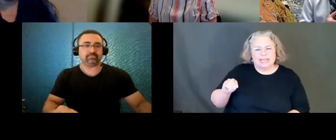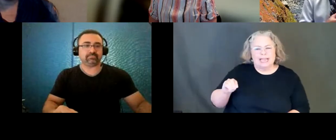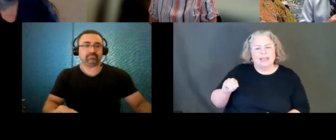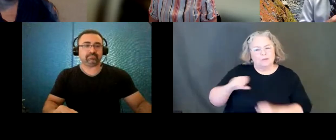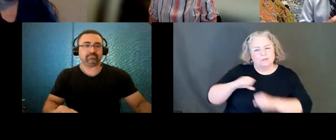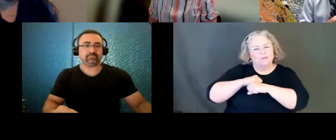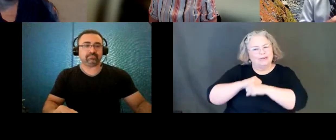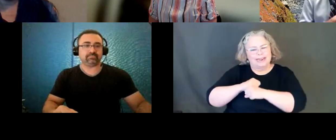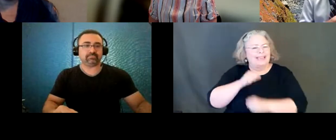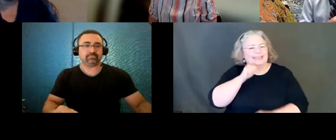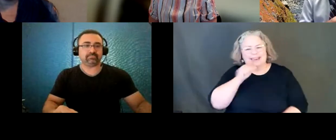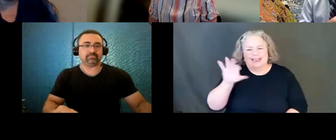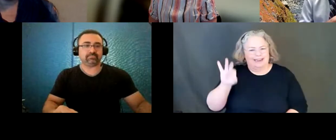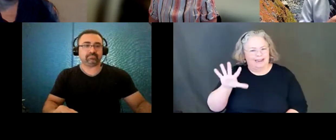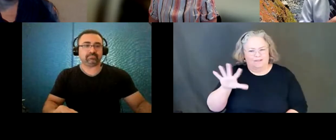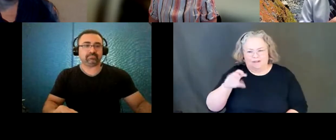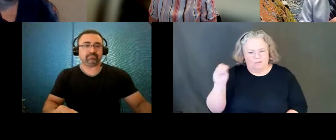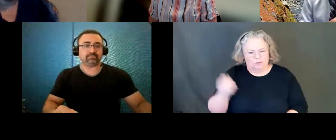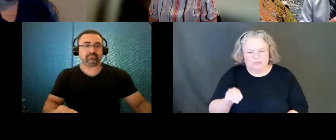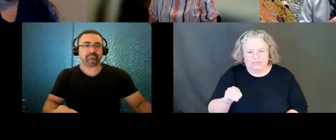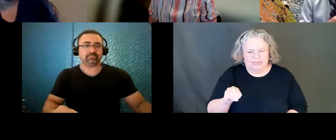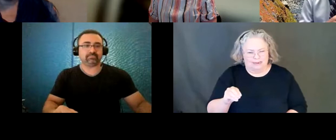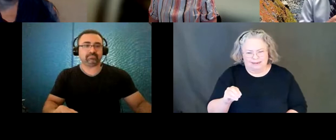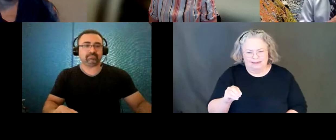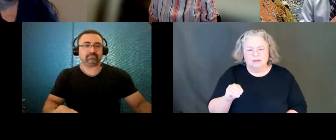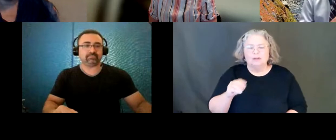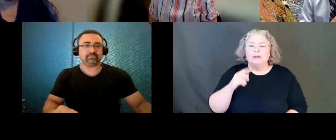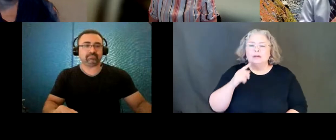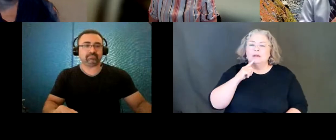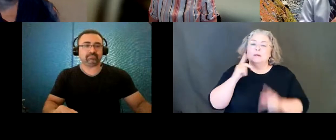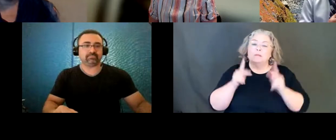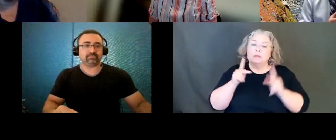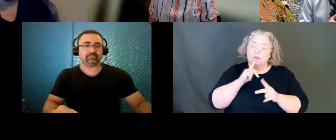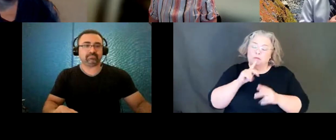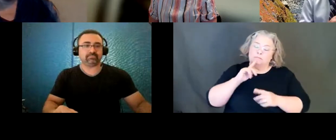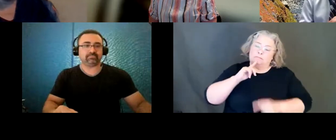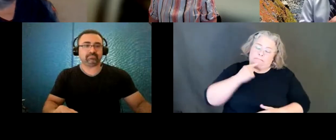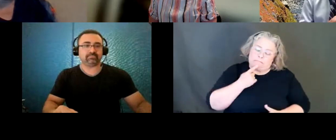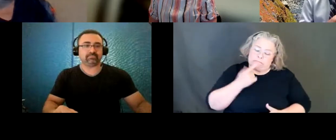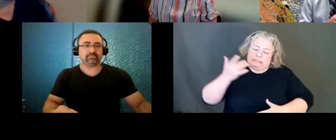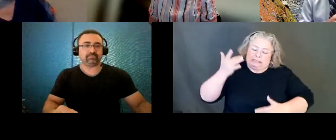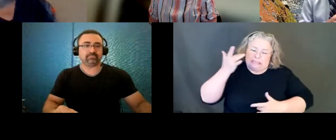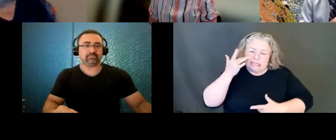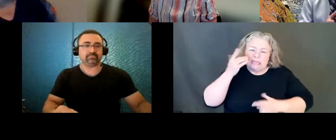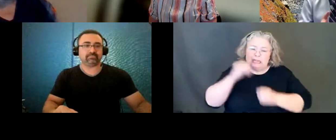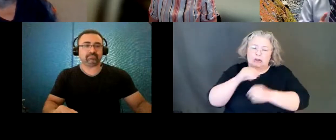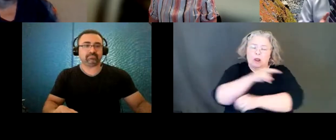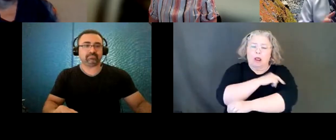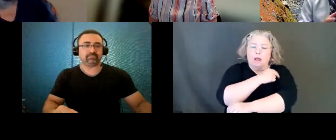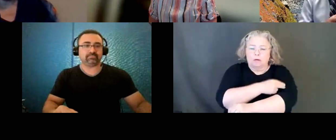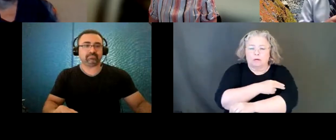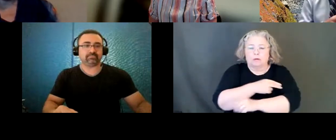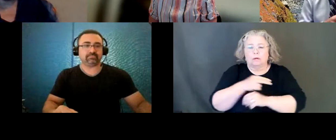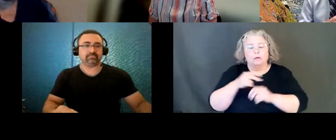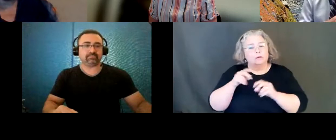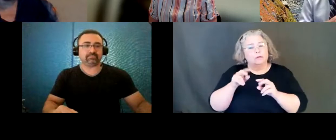to 95%. The number of people who are severely ill and hospitalized remain very